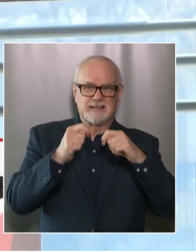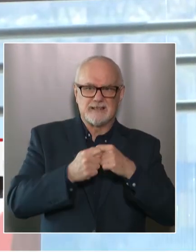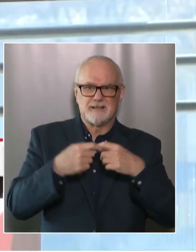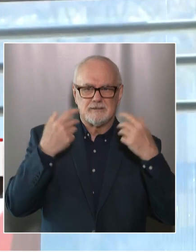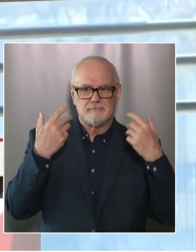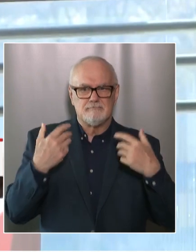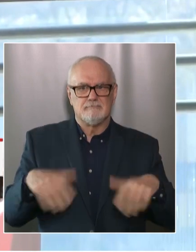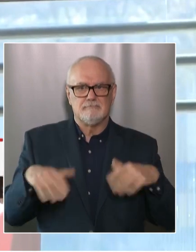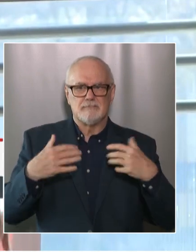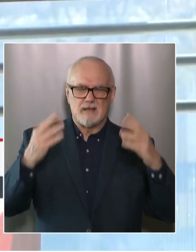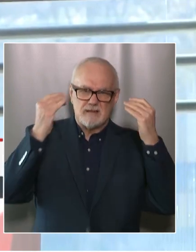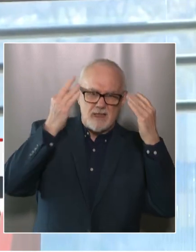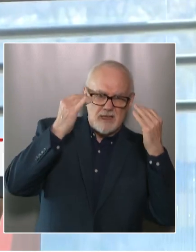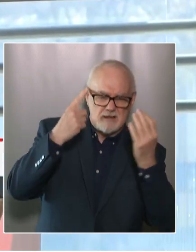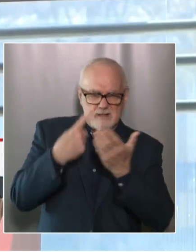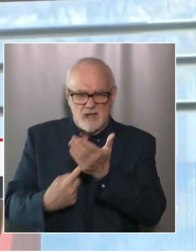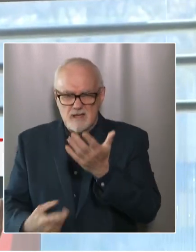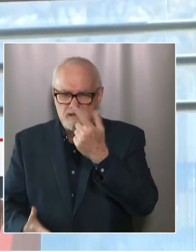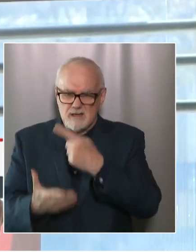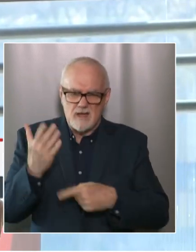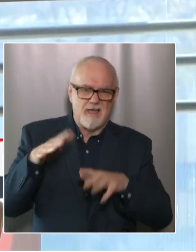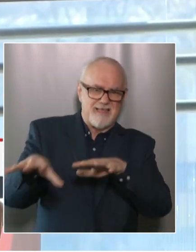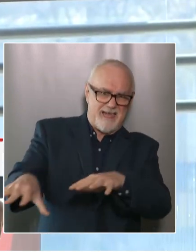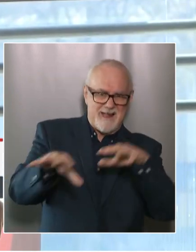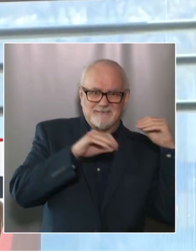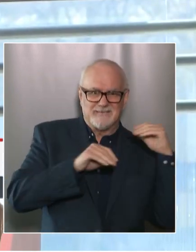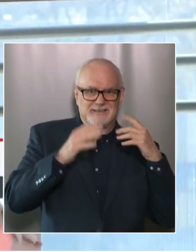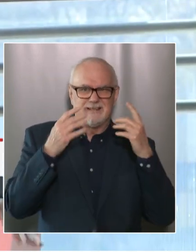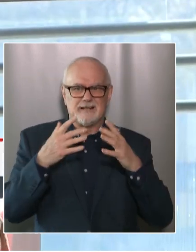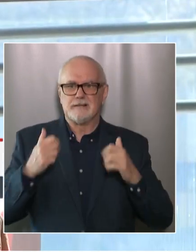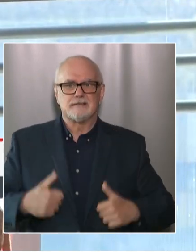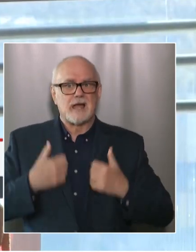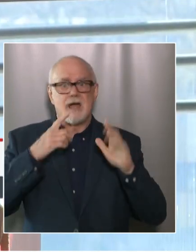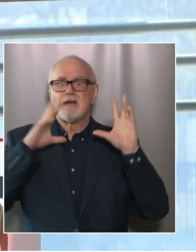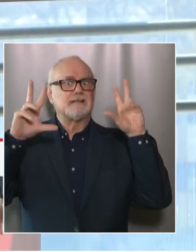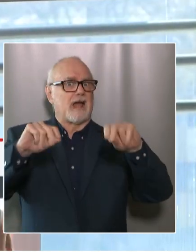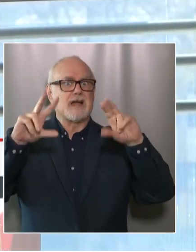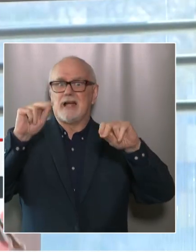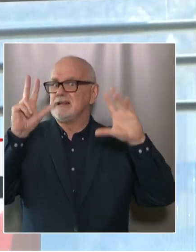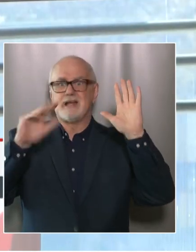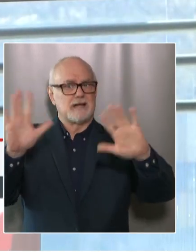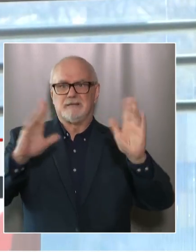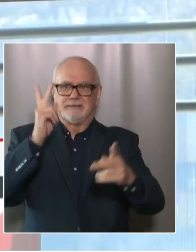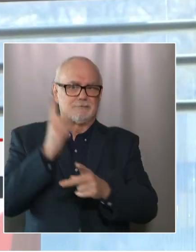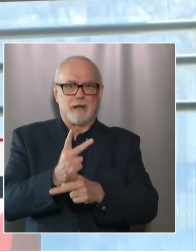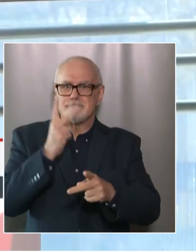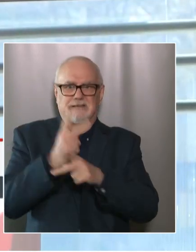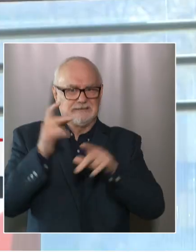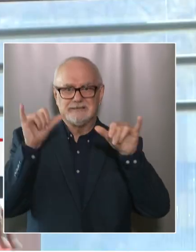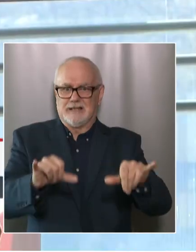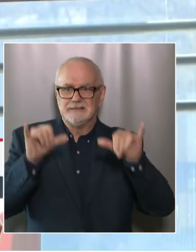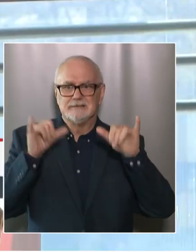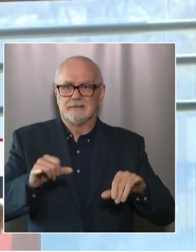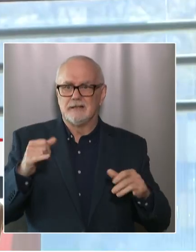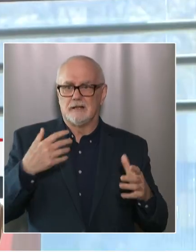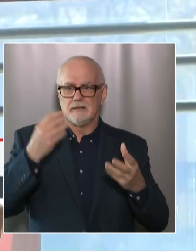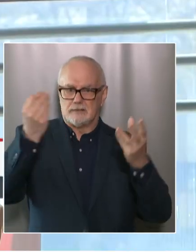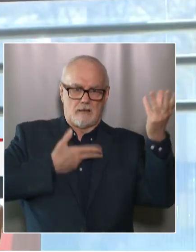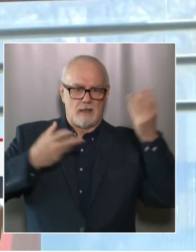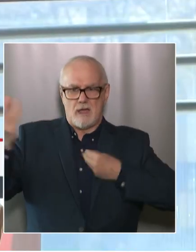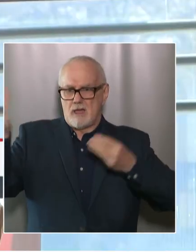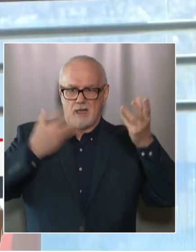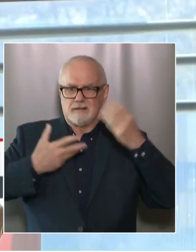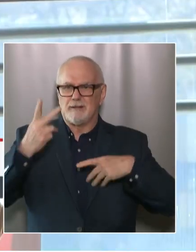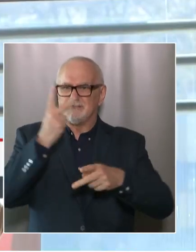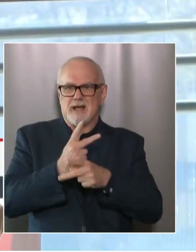time in Washington. So I said to myself, you got to fix this, kid. These DC residents are